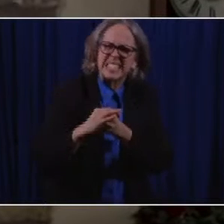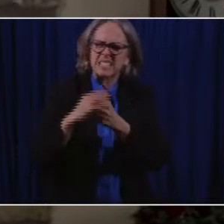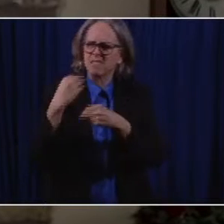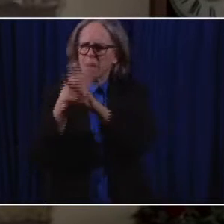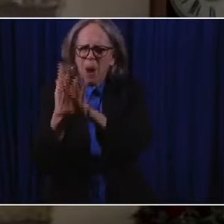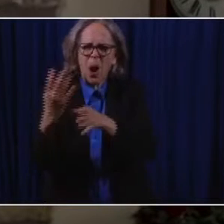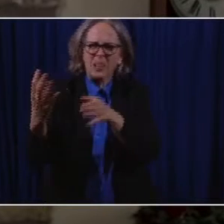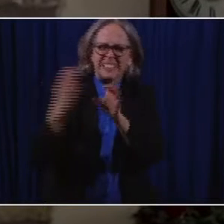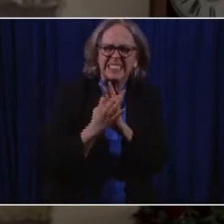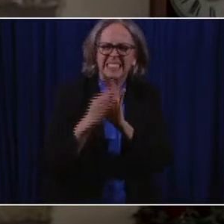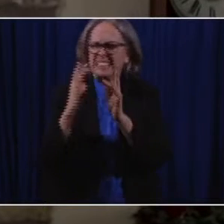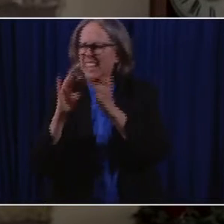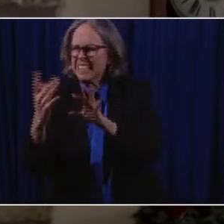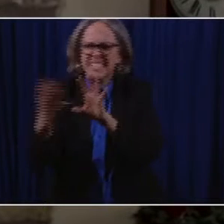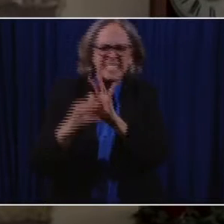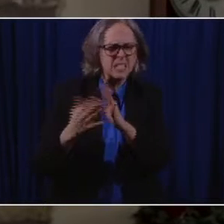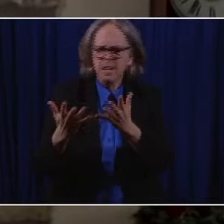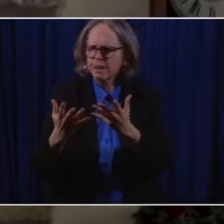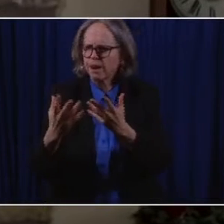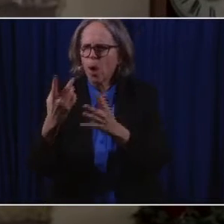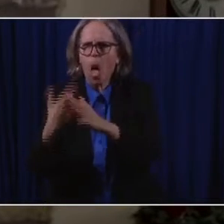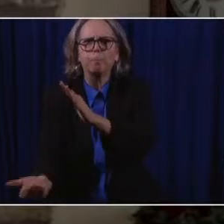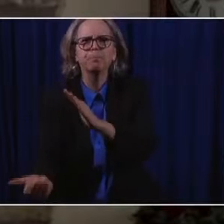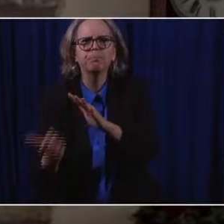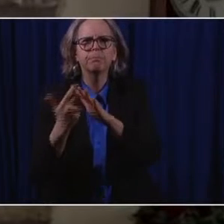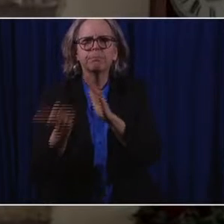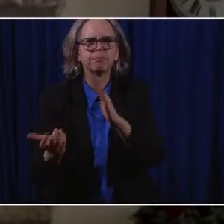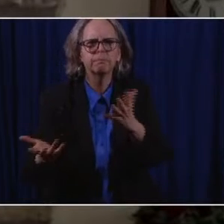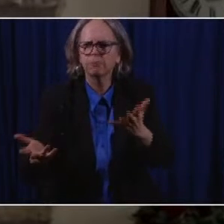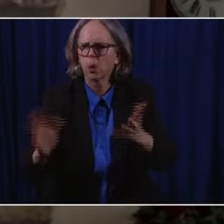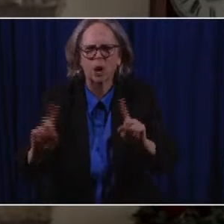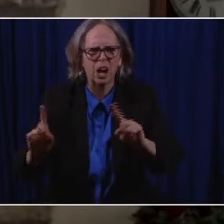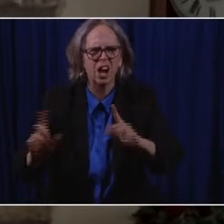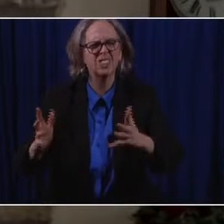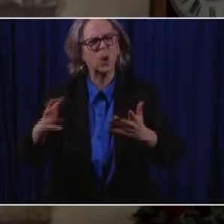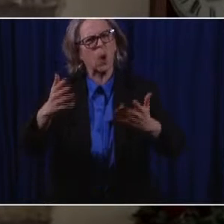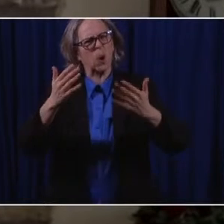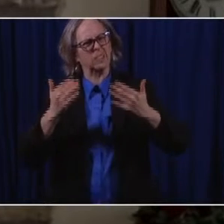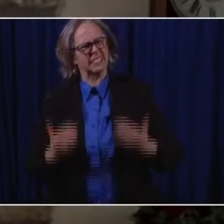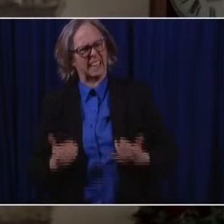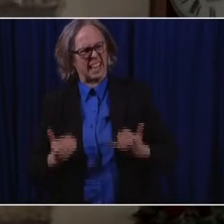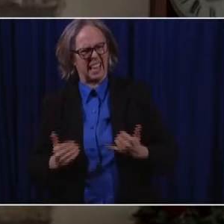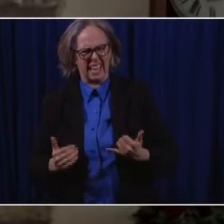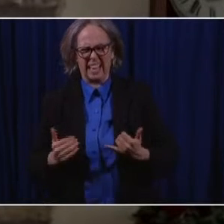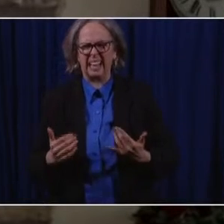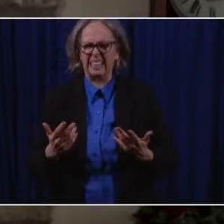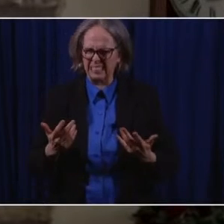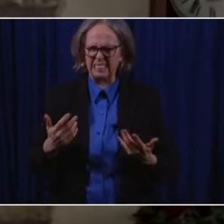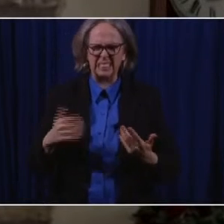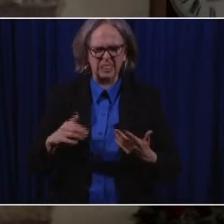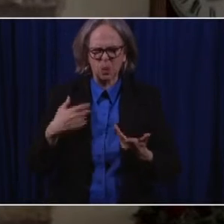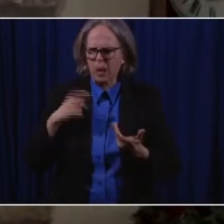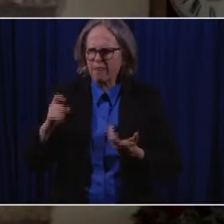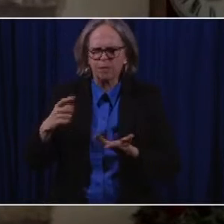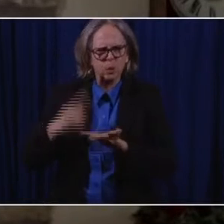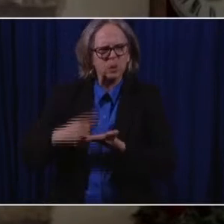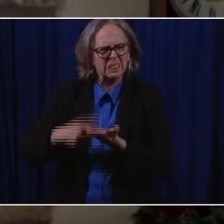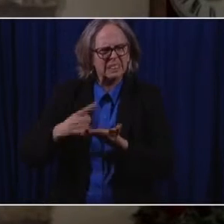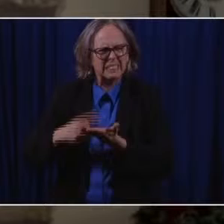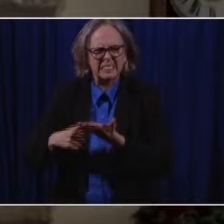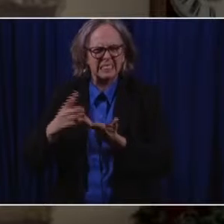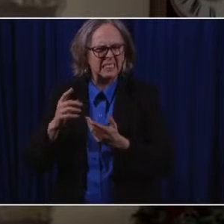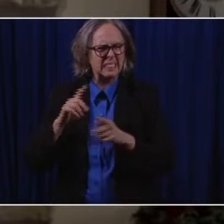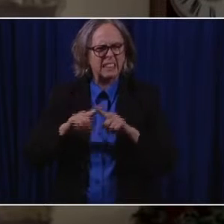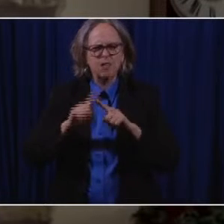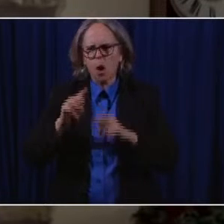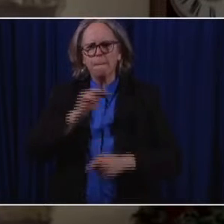call today with the mayors, as I do every day before the press conference at 11:30. And I talked to the mayors of the major cities in the state, and